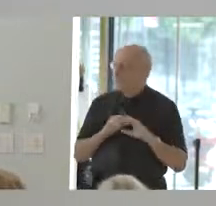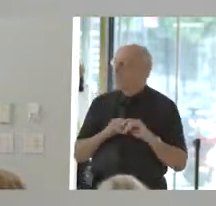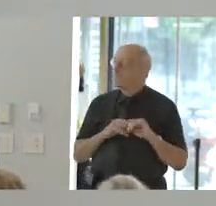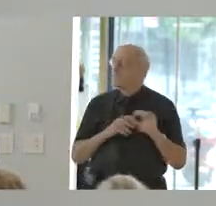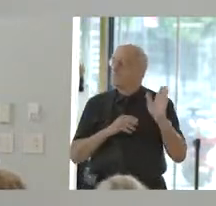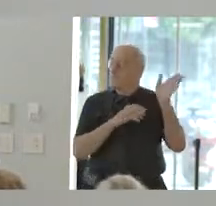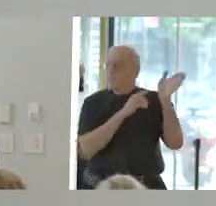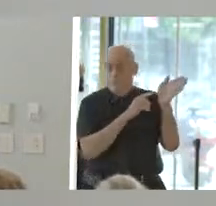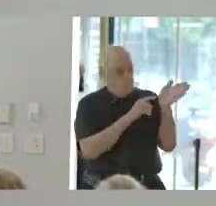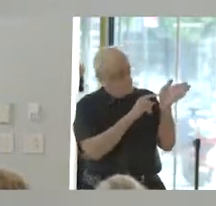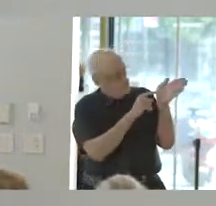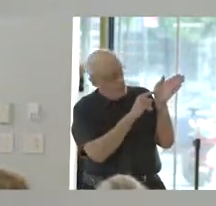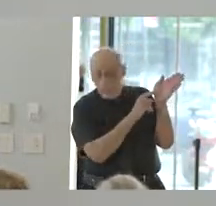speak.